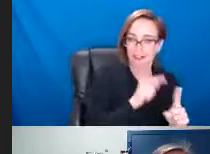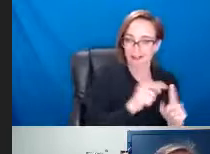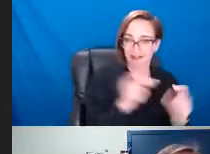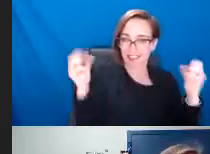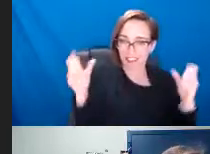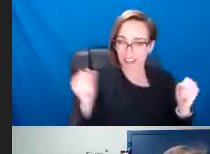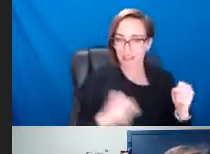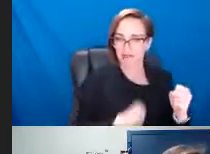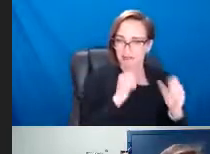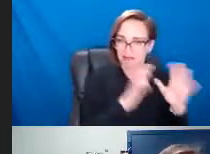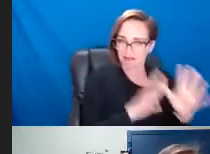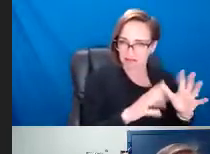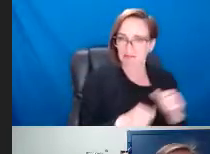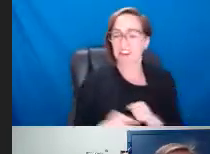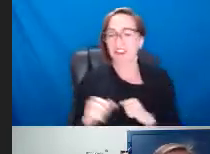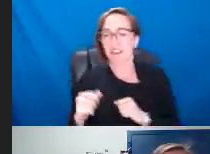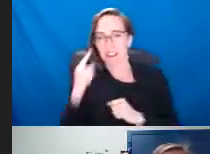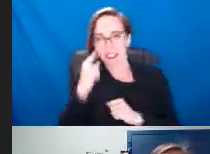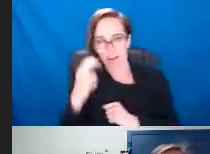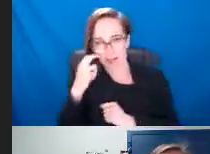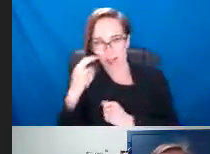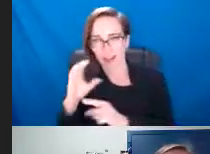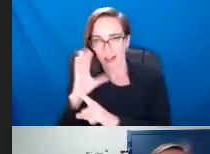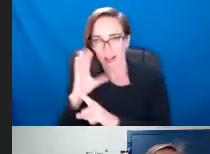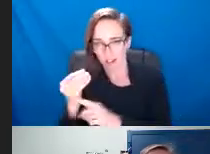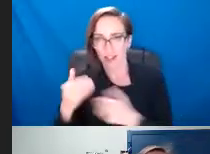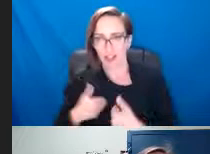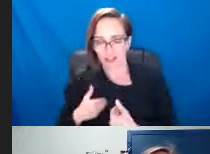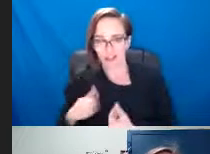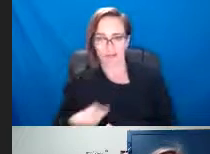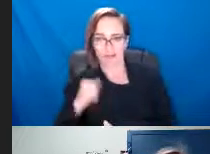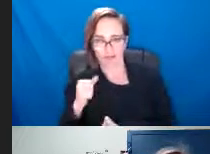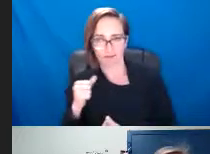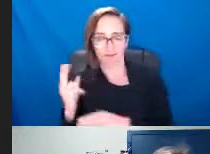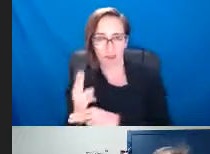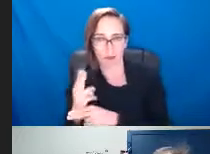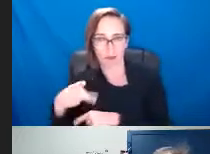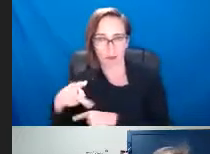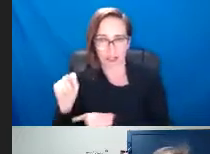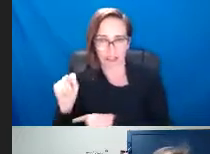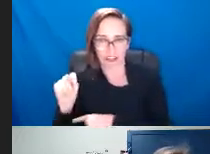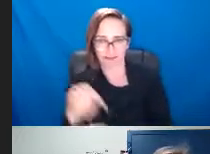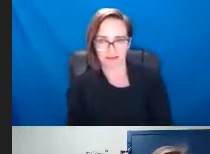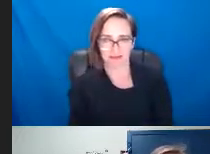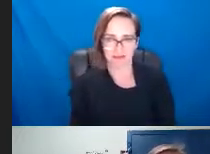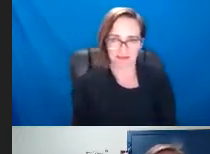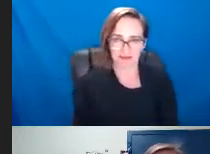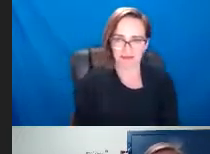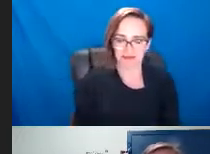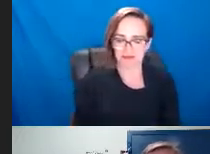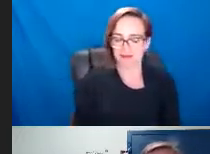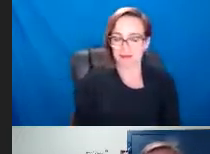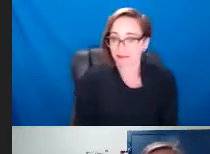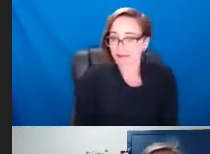there is also a deaf-blind culture, and that culture uses protactile communication. So that was